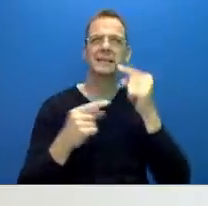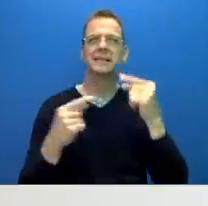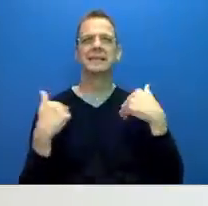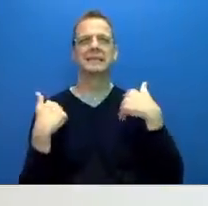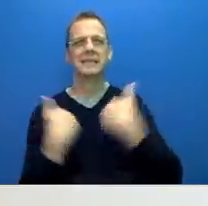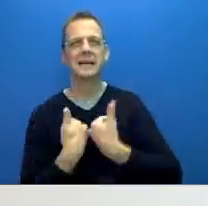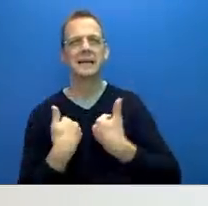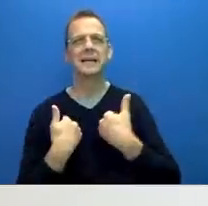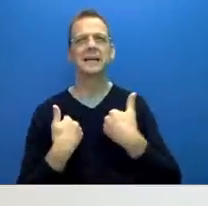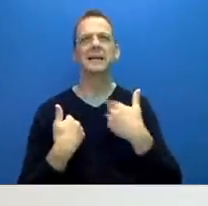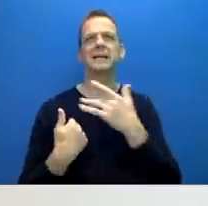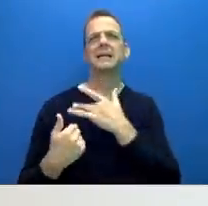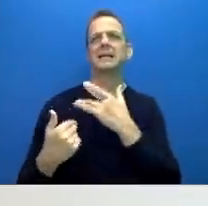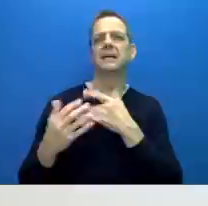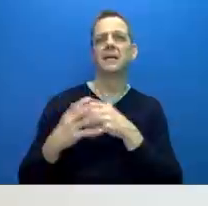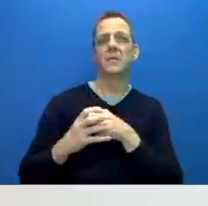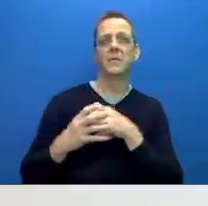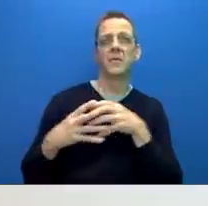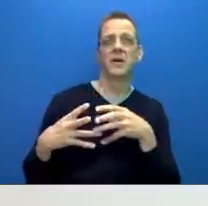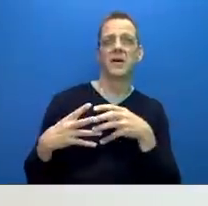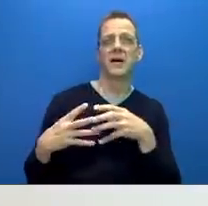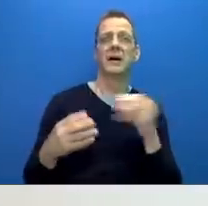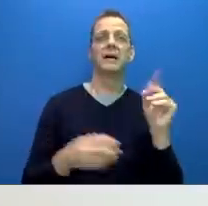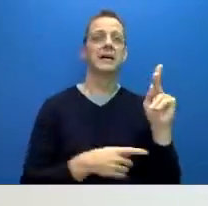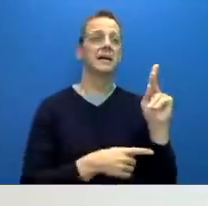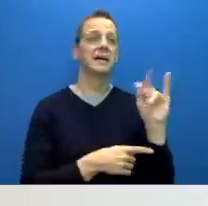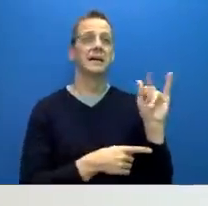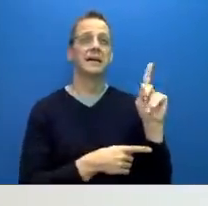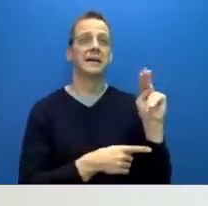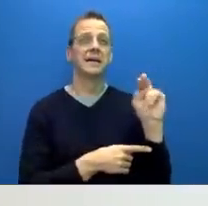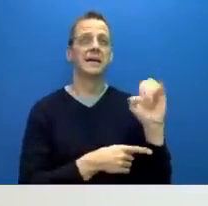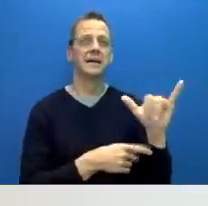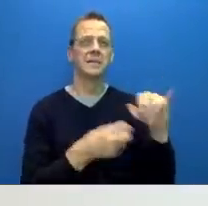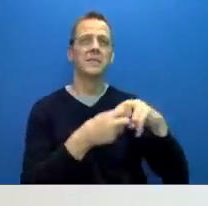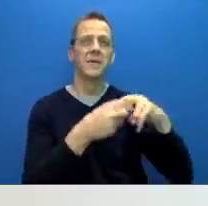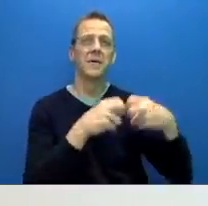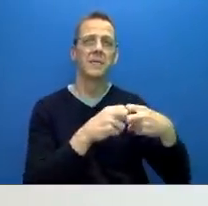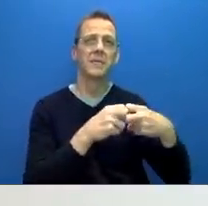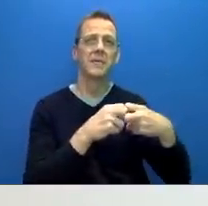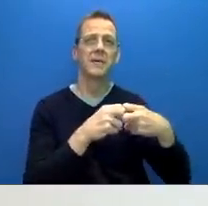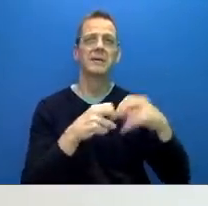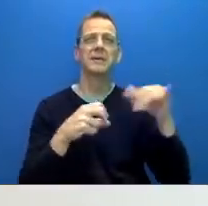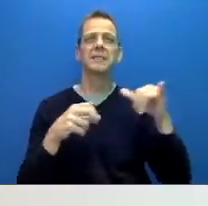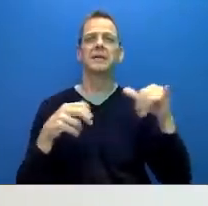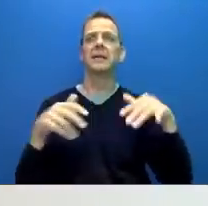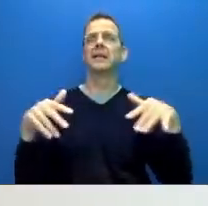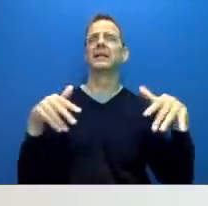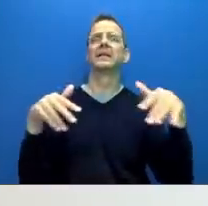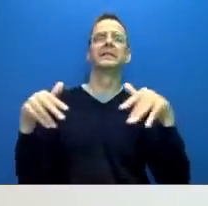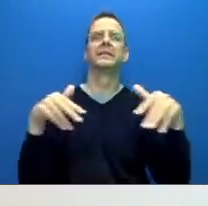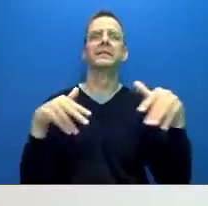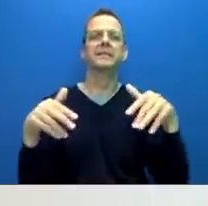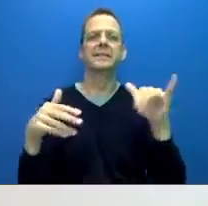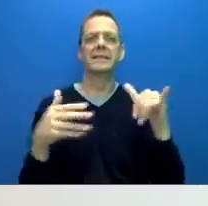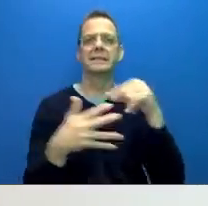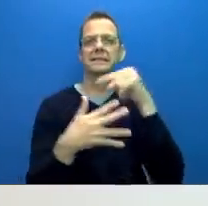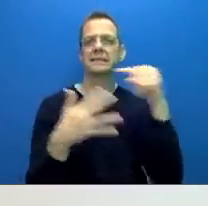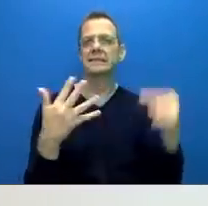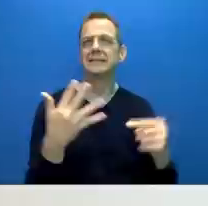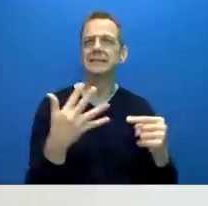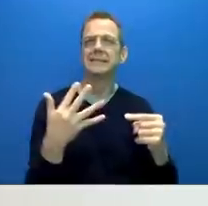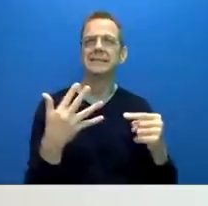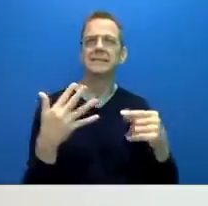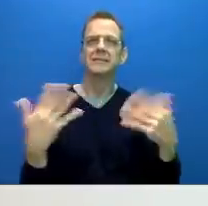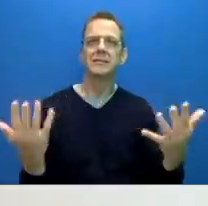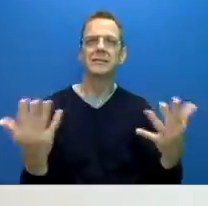their heart, kidney issues. They can present in shock. And so up to 30% or more of these children require an